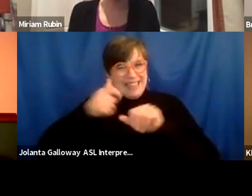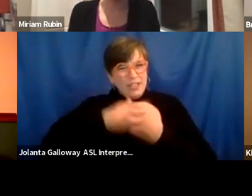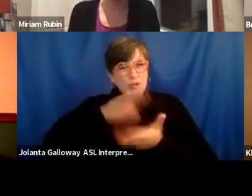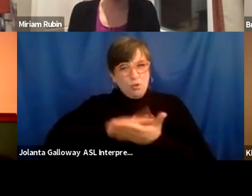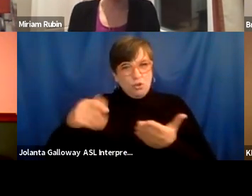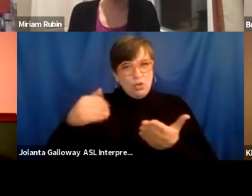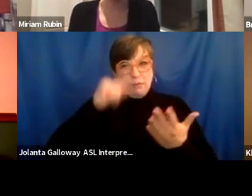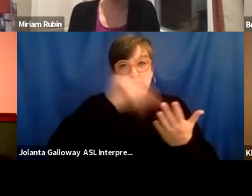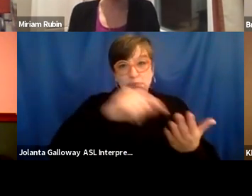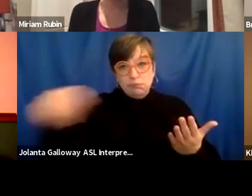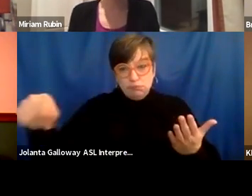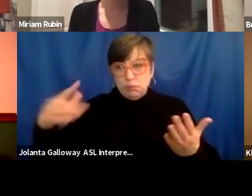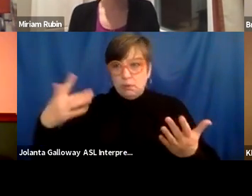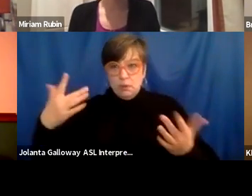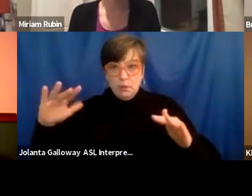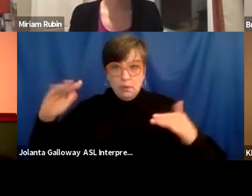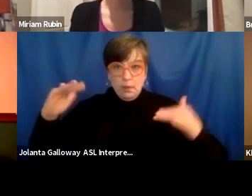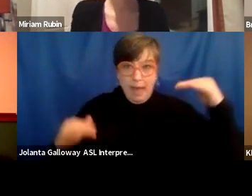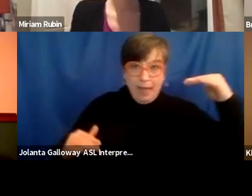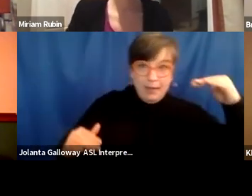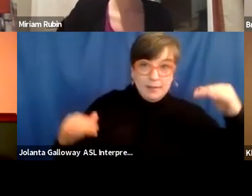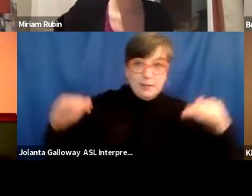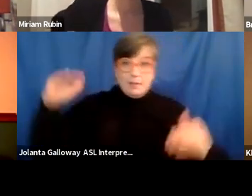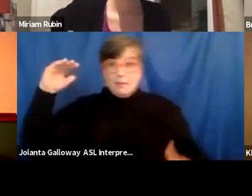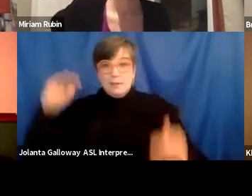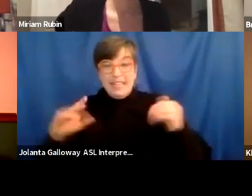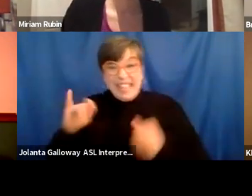and balancing the difficulty of doing that with declining